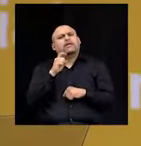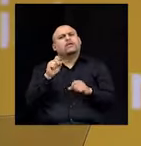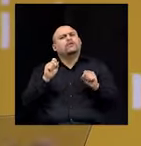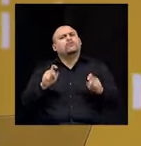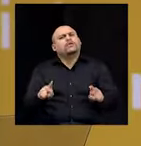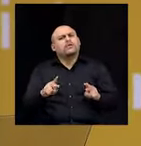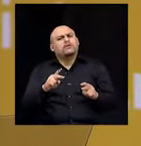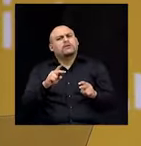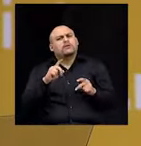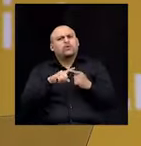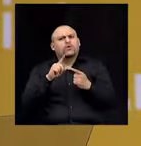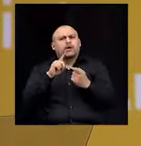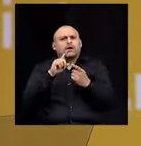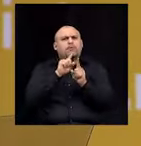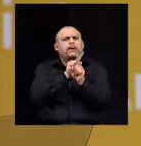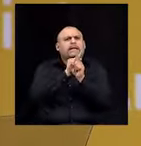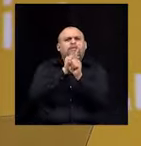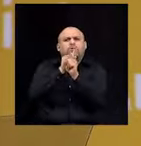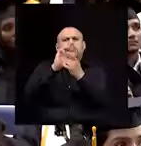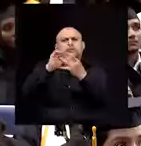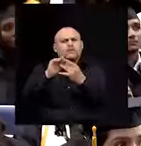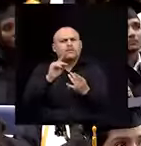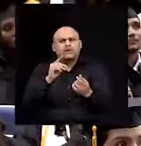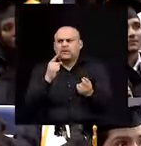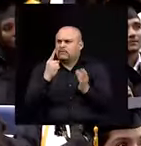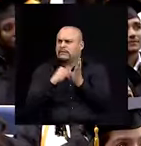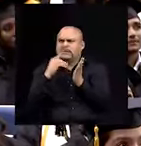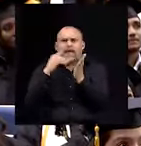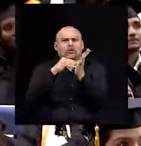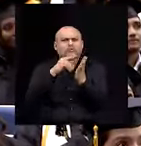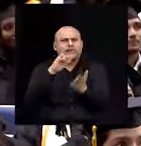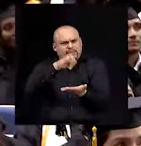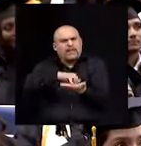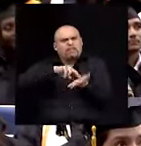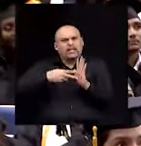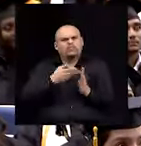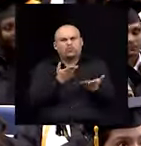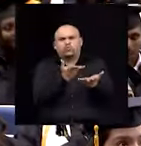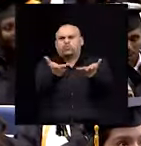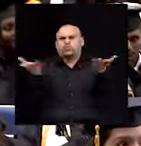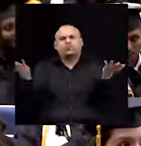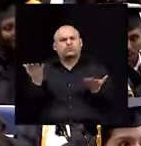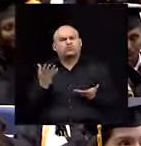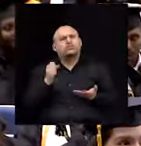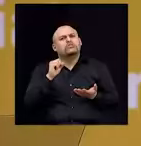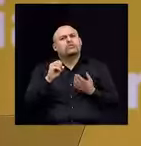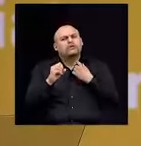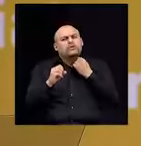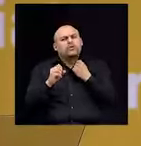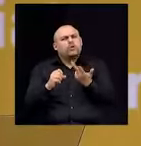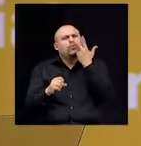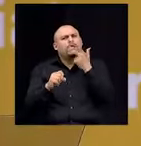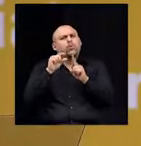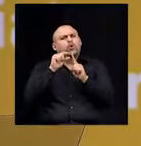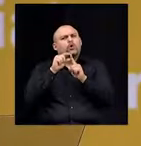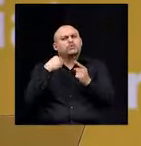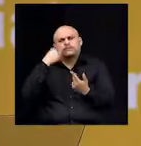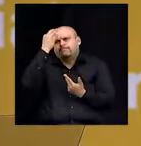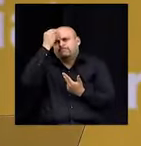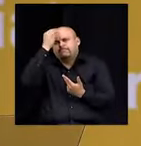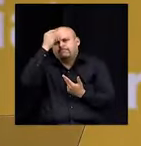opportunity to mentor thousands, right? And that's you. So there are three words that I thought about